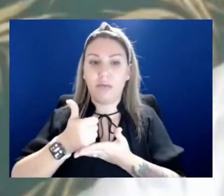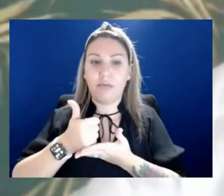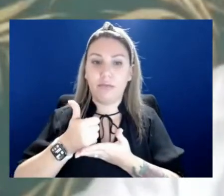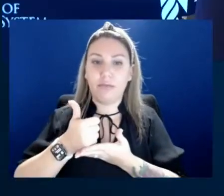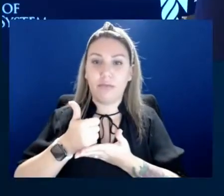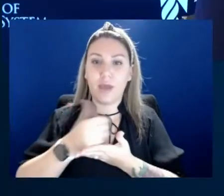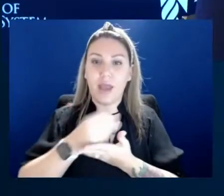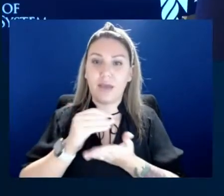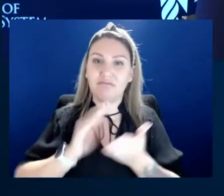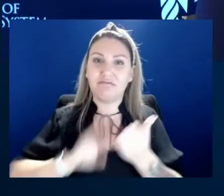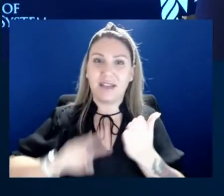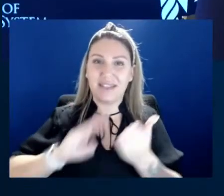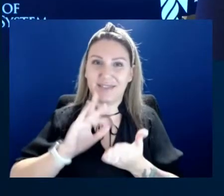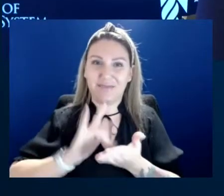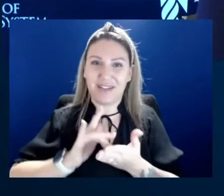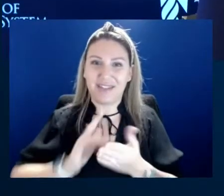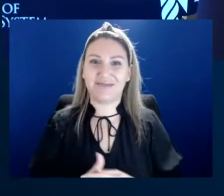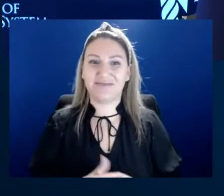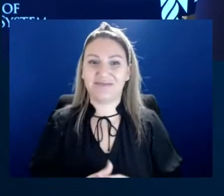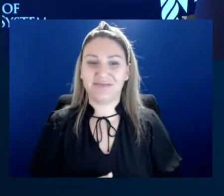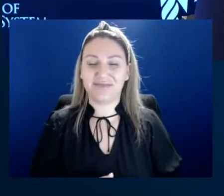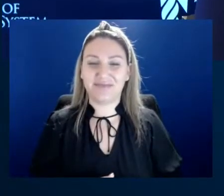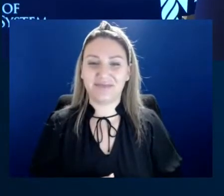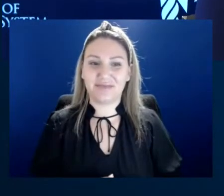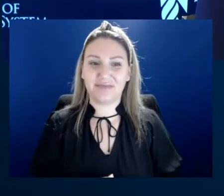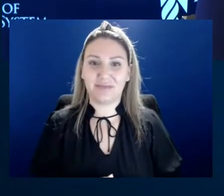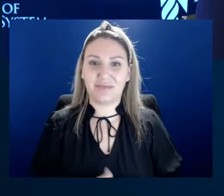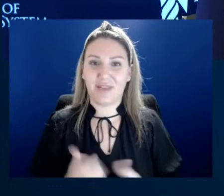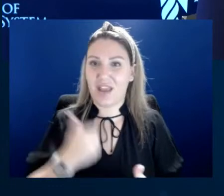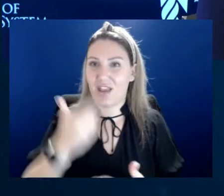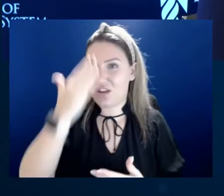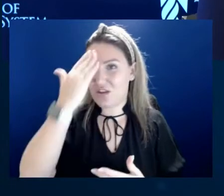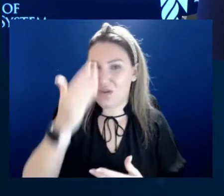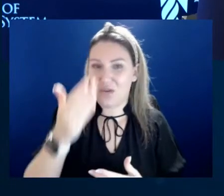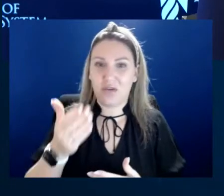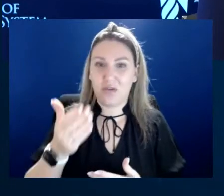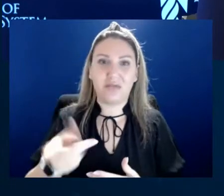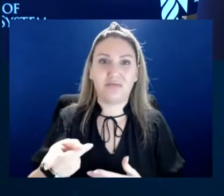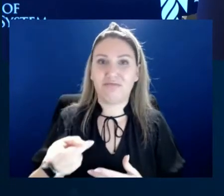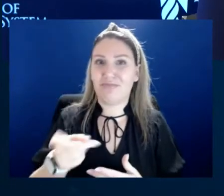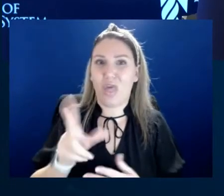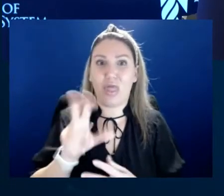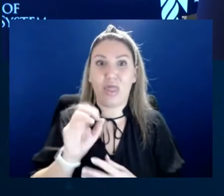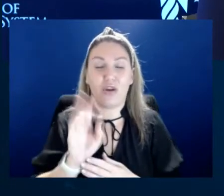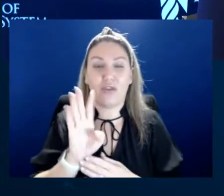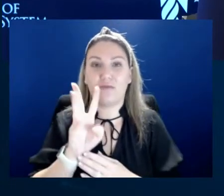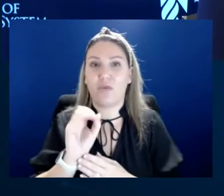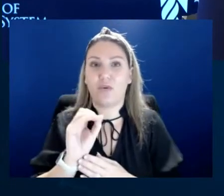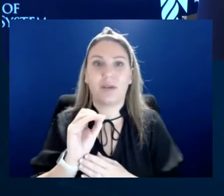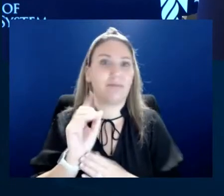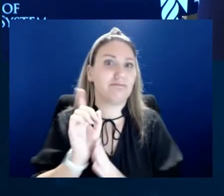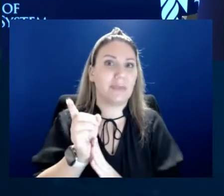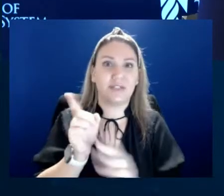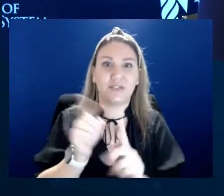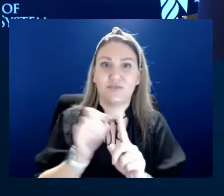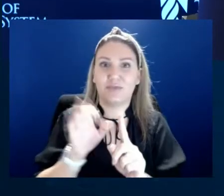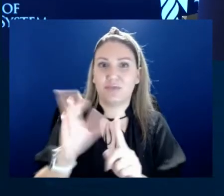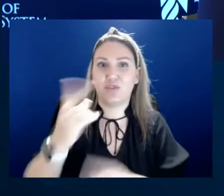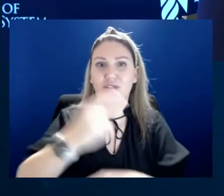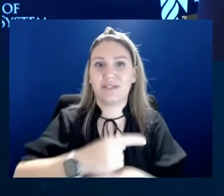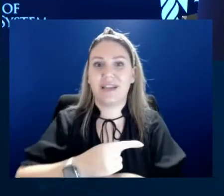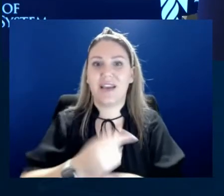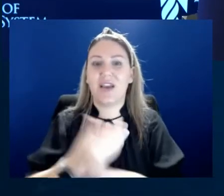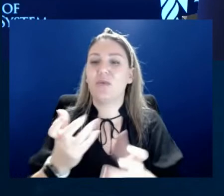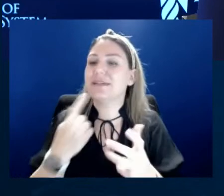medicine. I know that you just taking 30 or 40 minutes is a lot out of your day right now. So we want to tell you thank